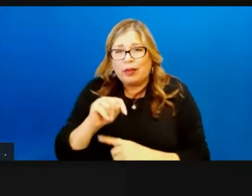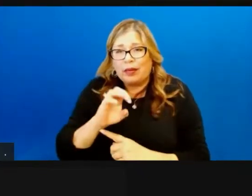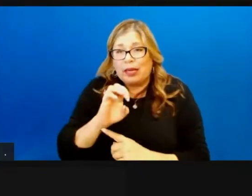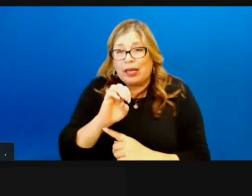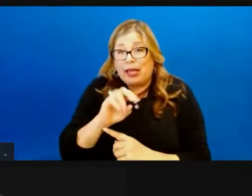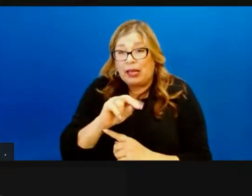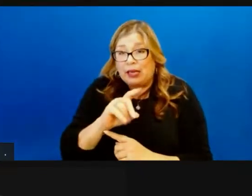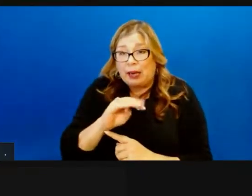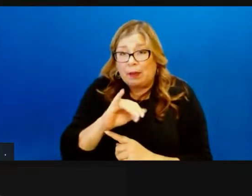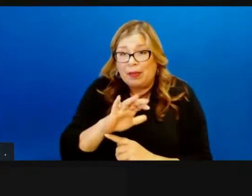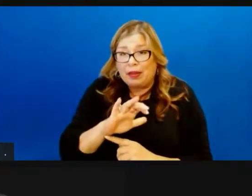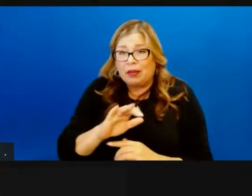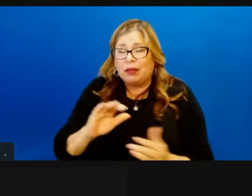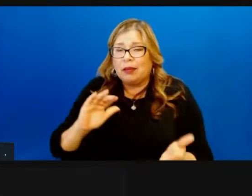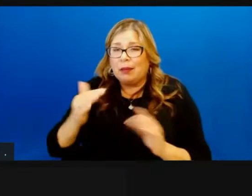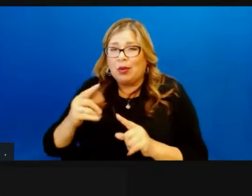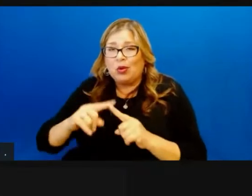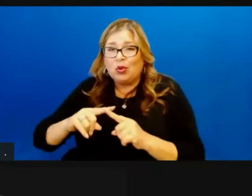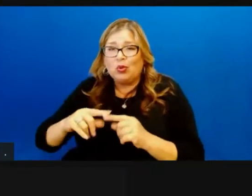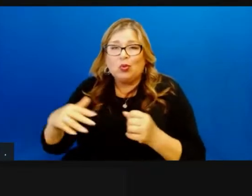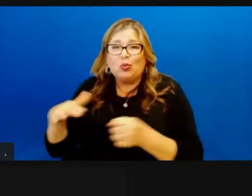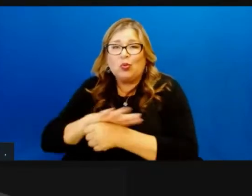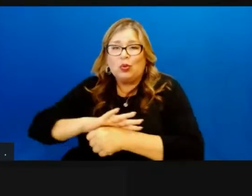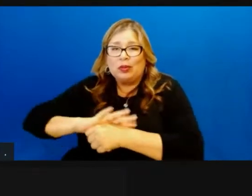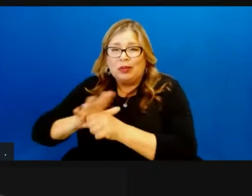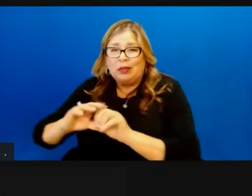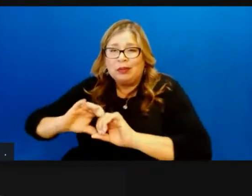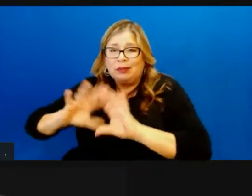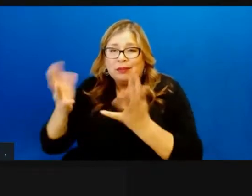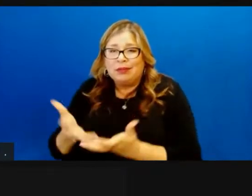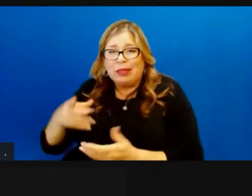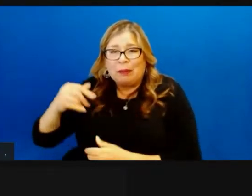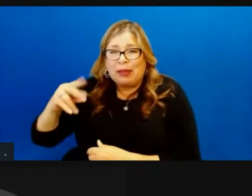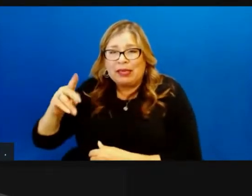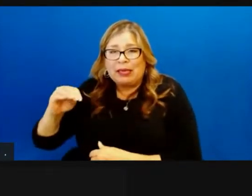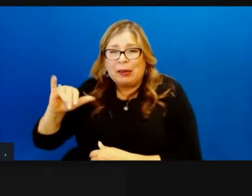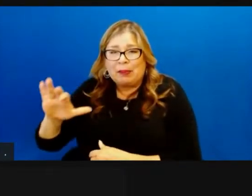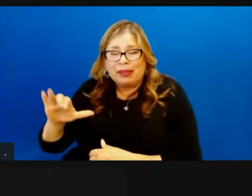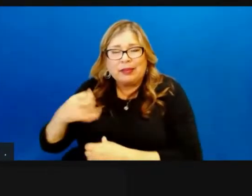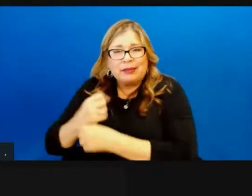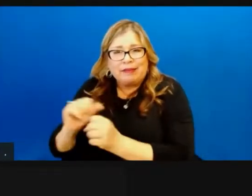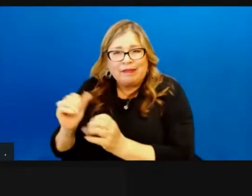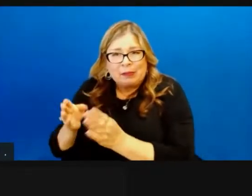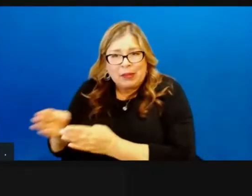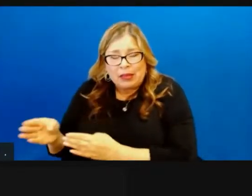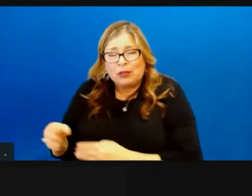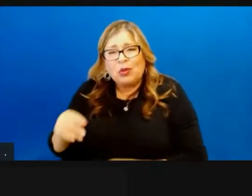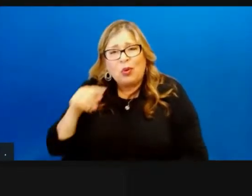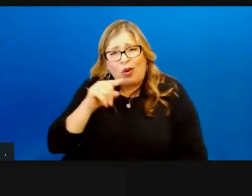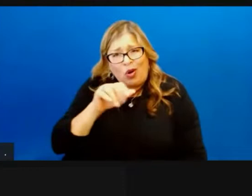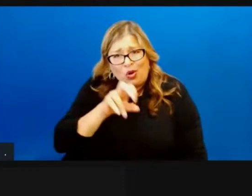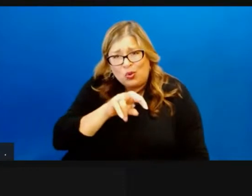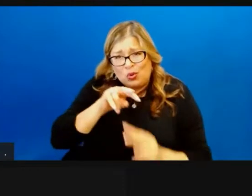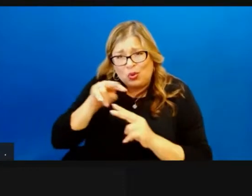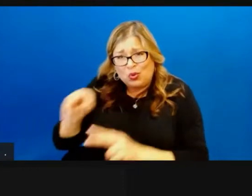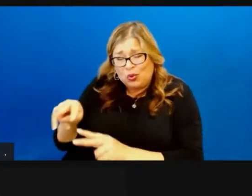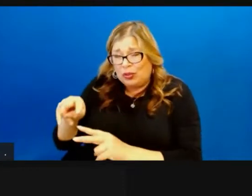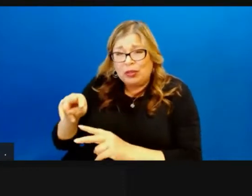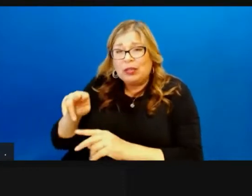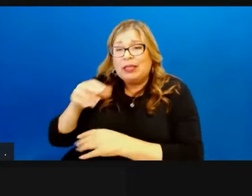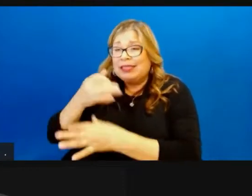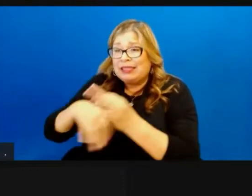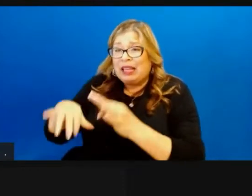entire pandemic safety plan in general and go towards more of an endemic route?